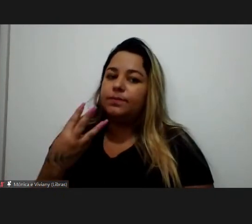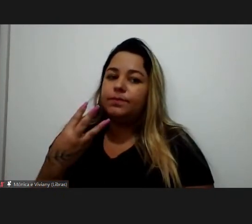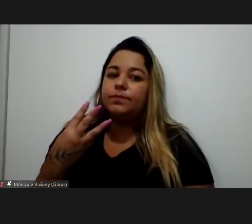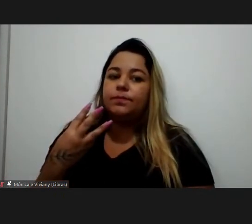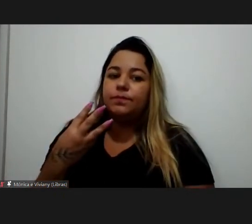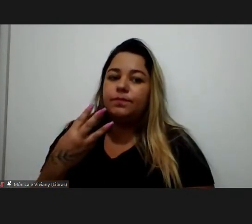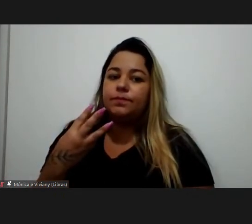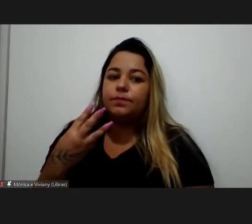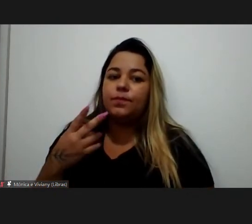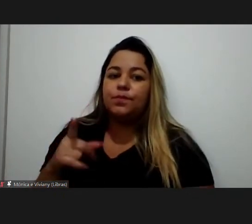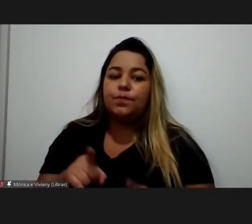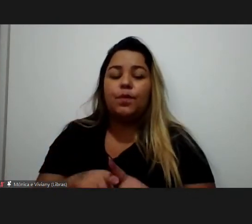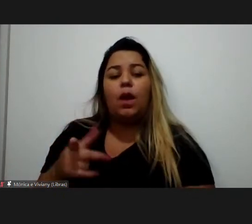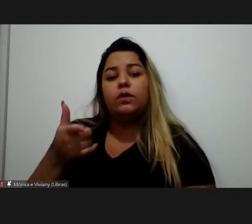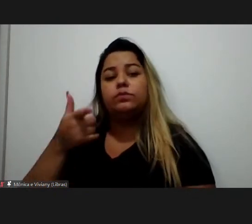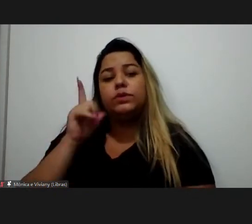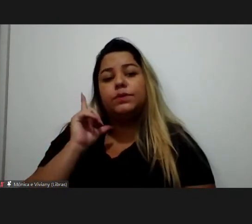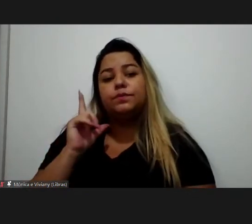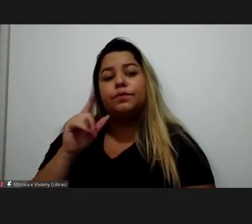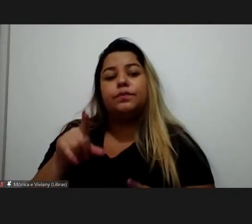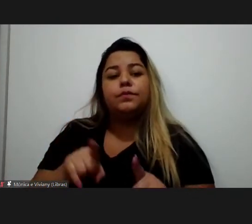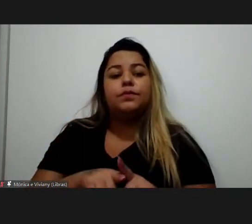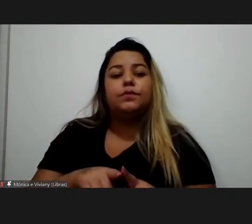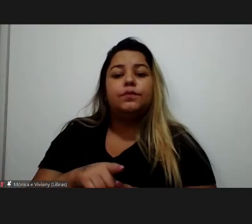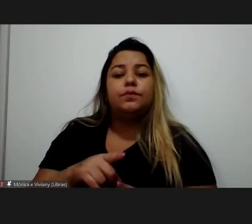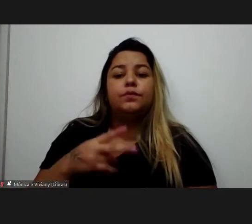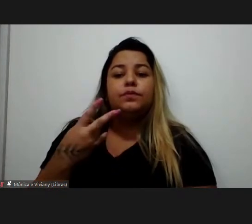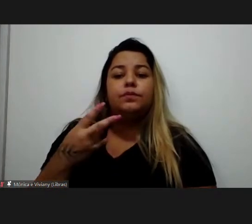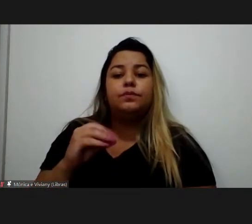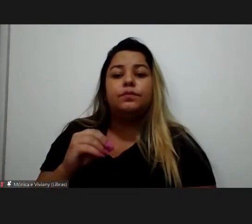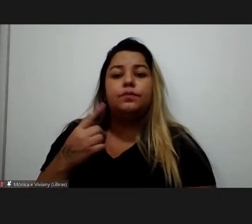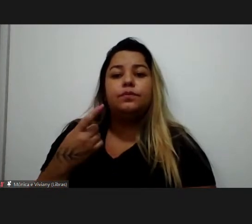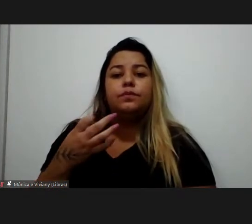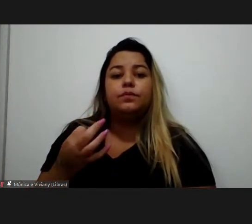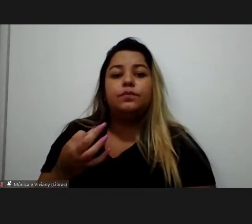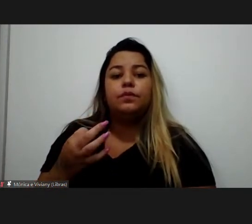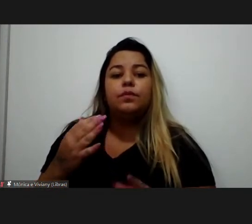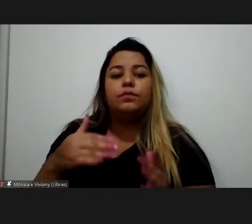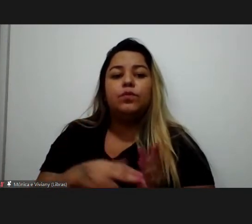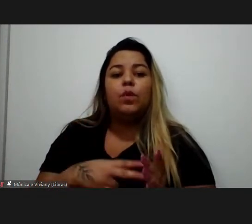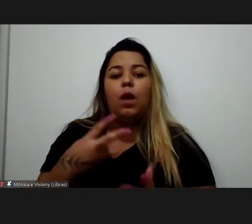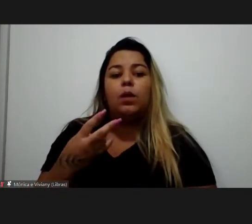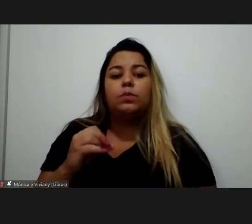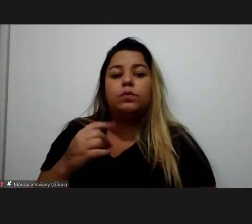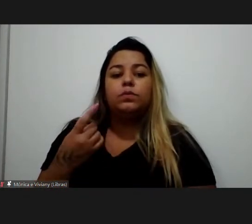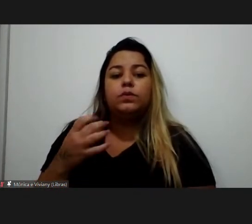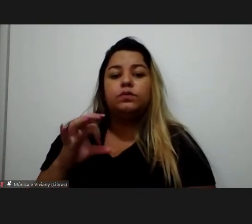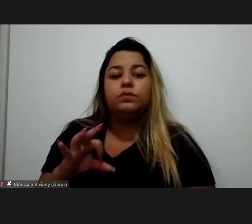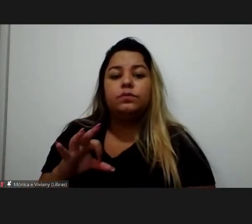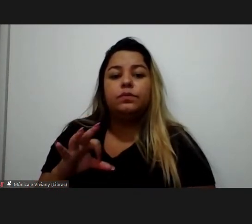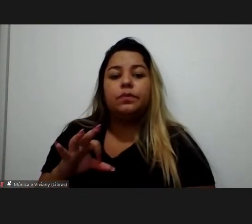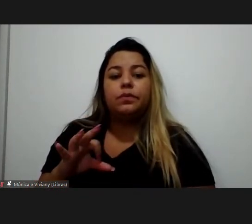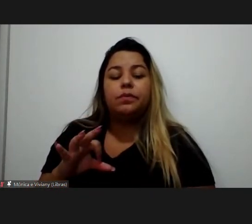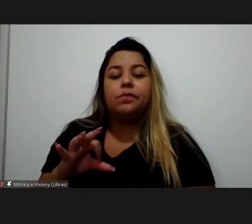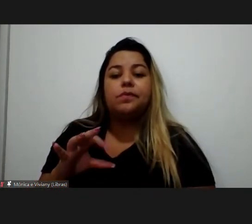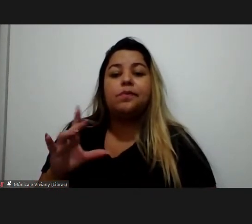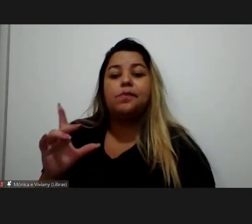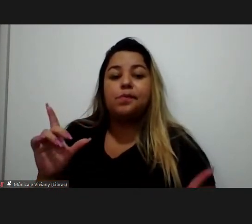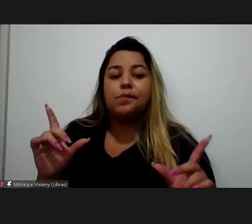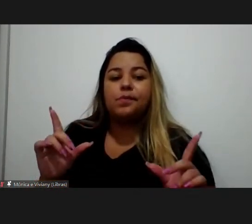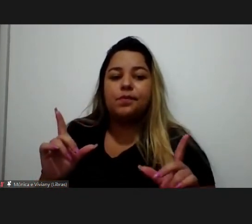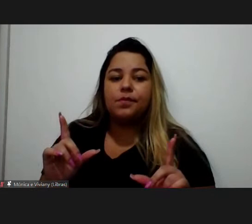2020-2023 related of the time that was made before